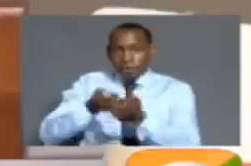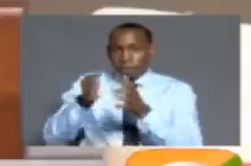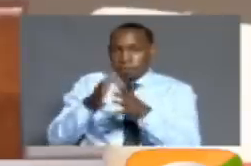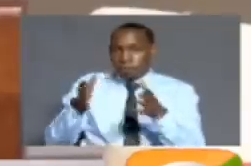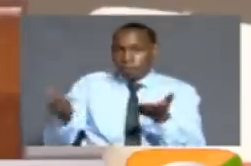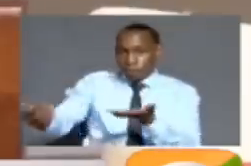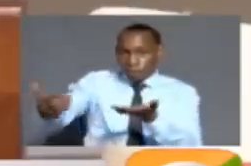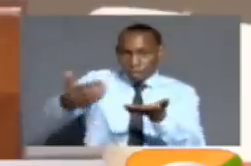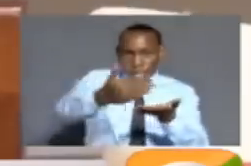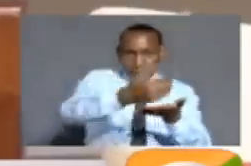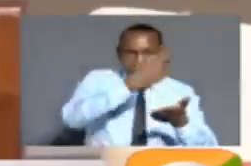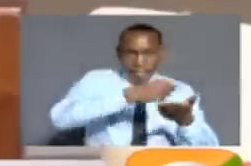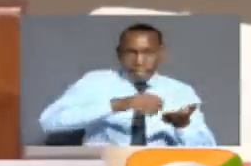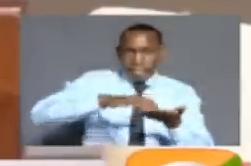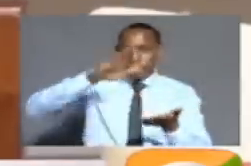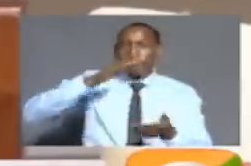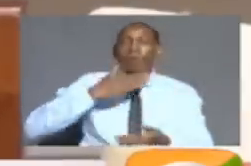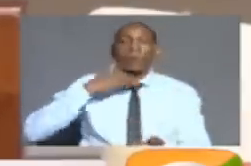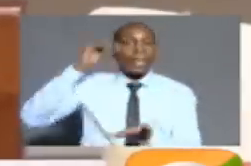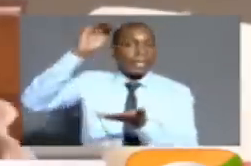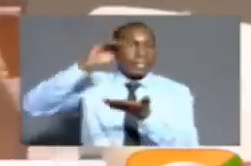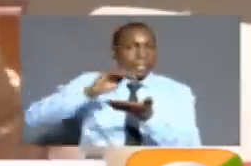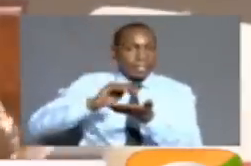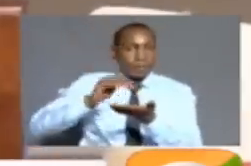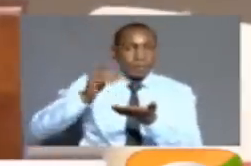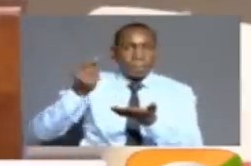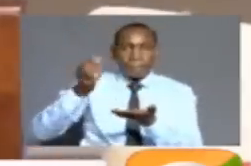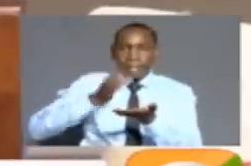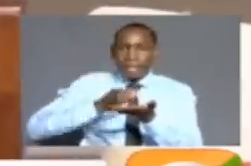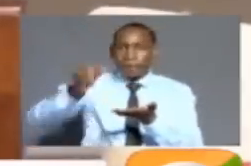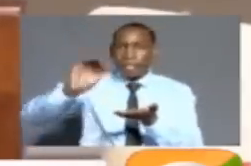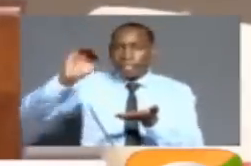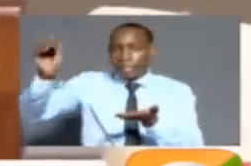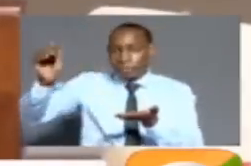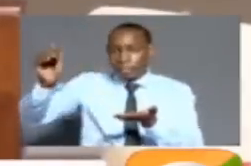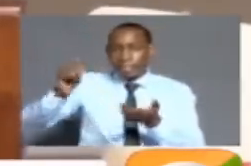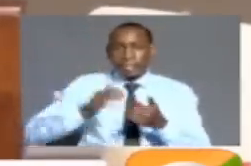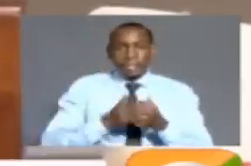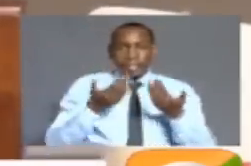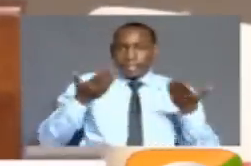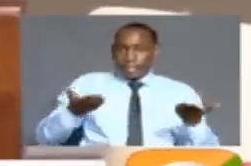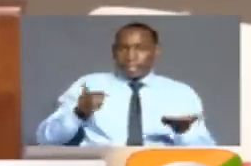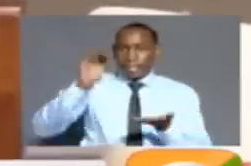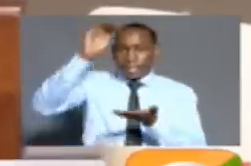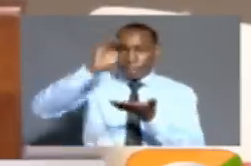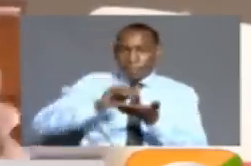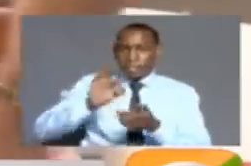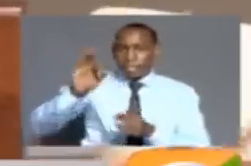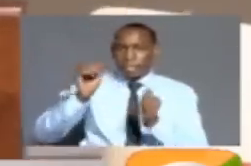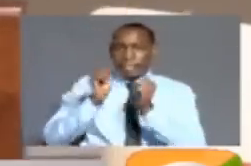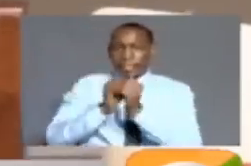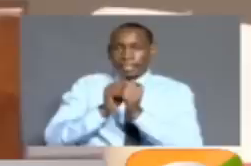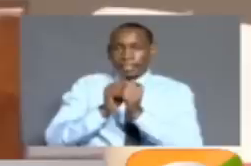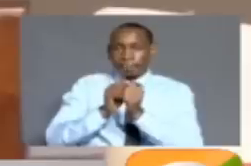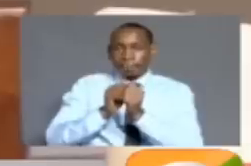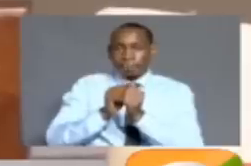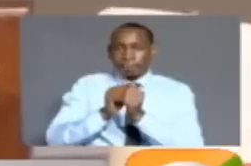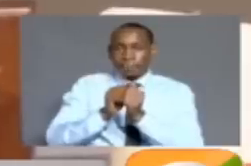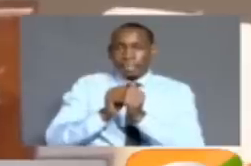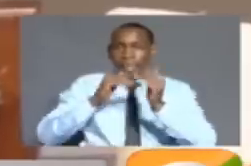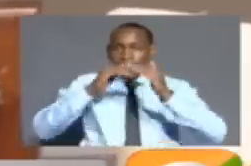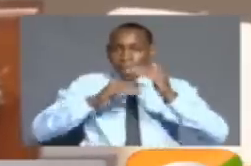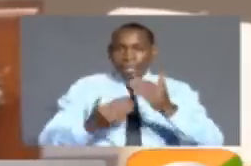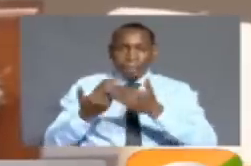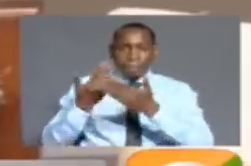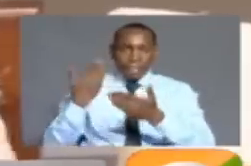are collecting more, and you want to reduce the amount that's going to the counties. Because now, I mean, bringing it down to 310 is even less than last time.